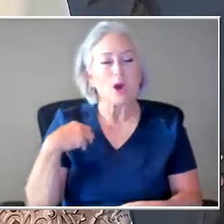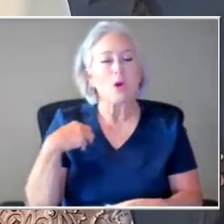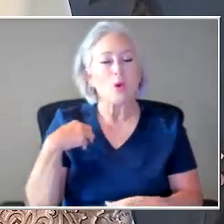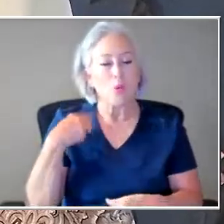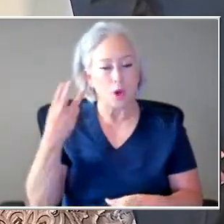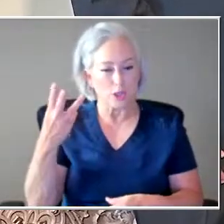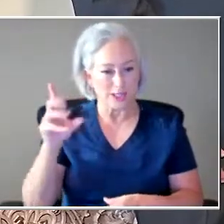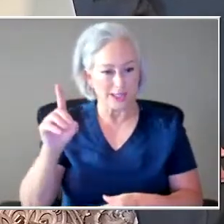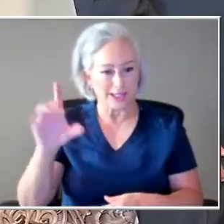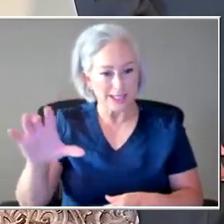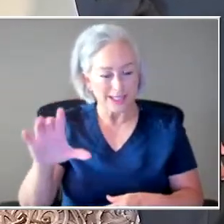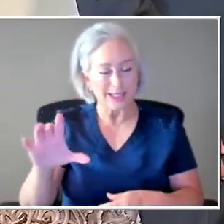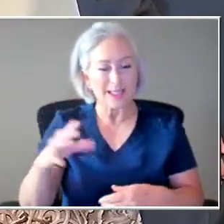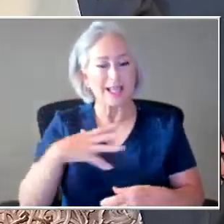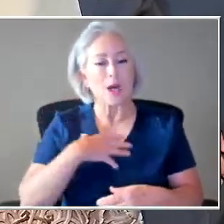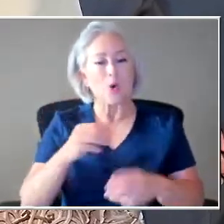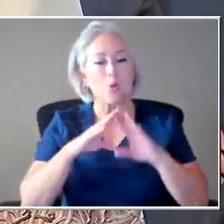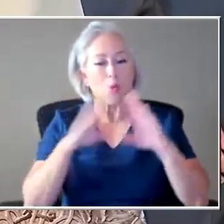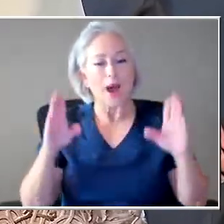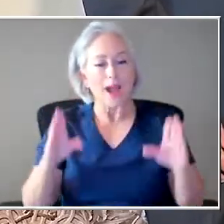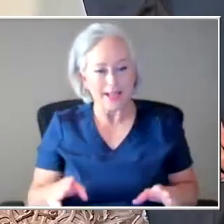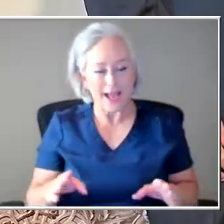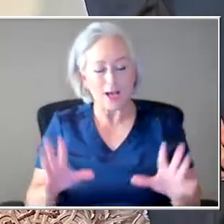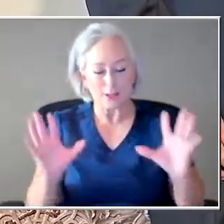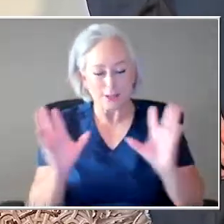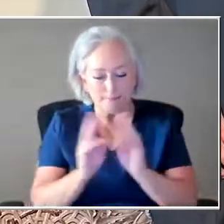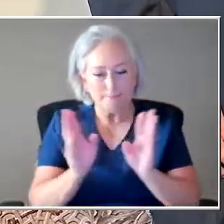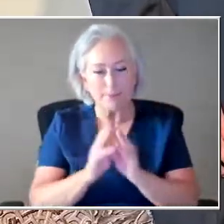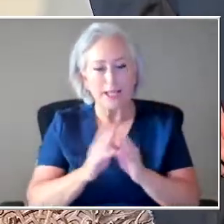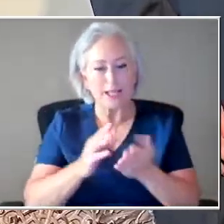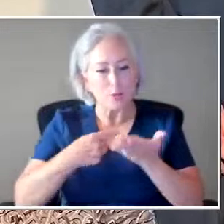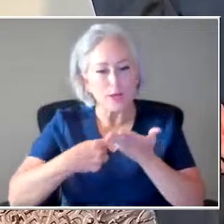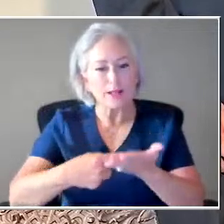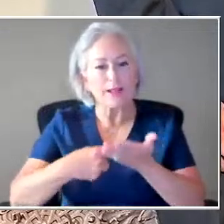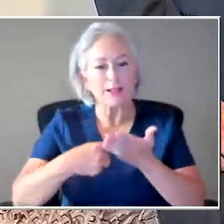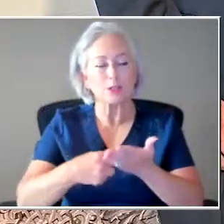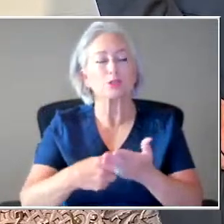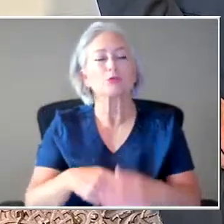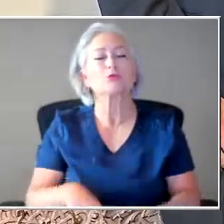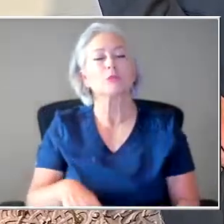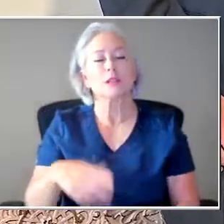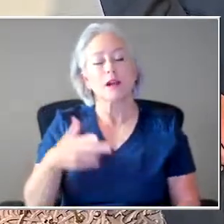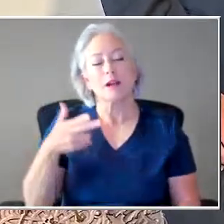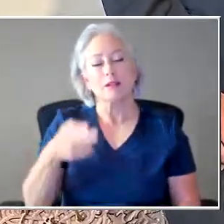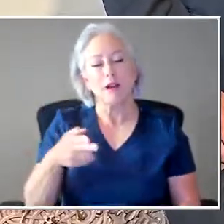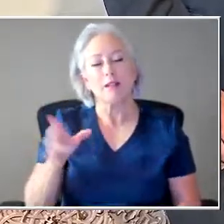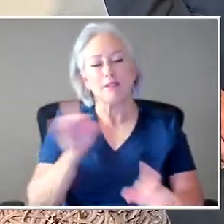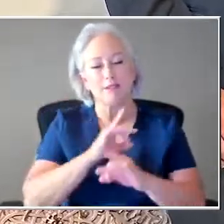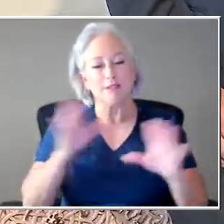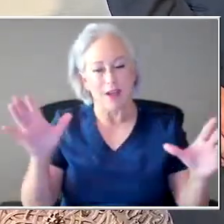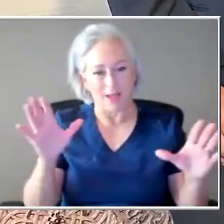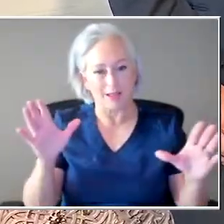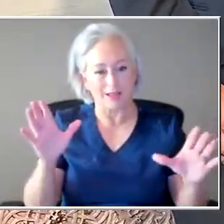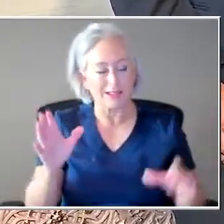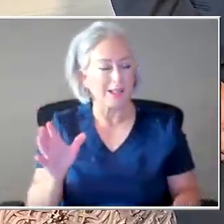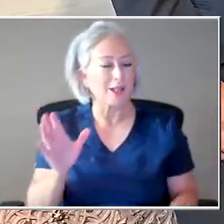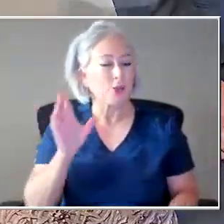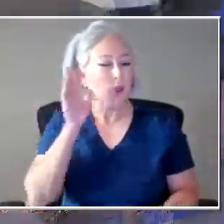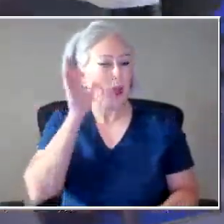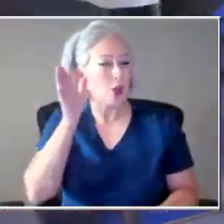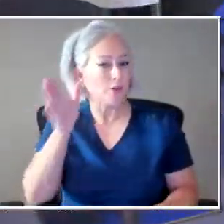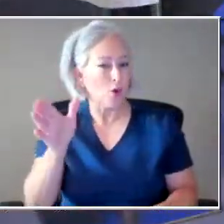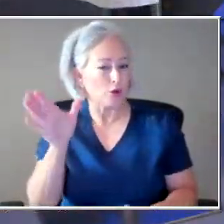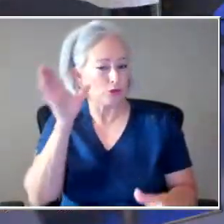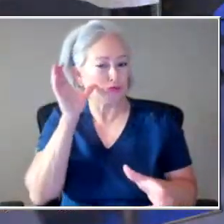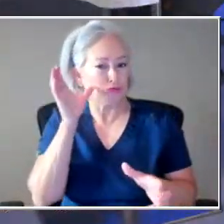violence as a public health issue. We are looking forward to hearing what was discussed on a future episode. Today, though, we are